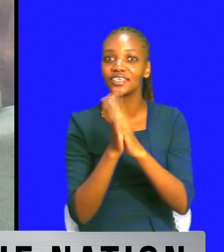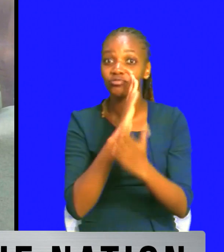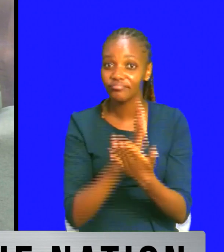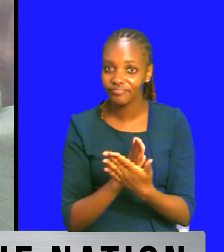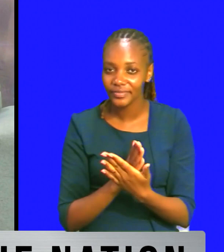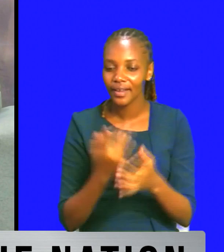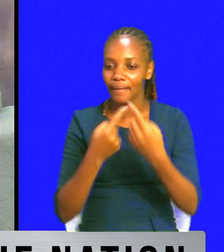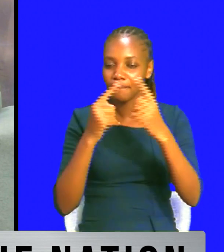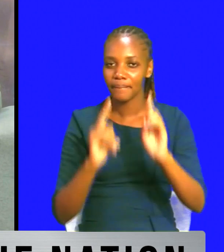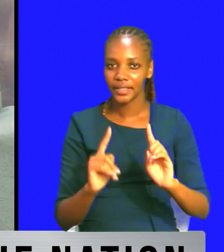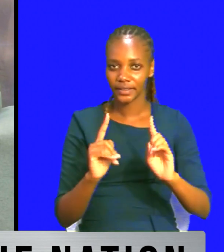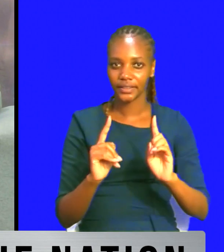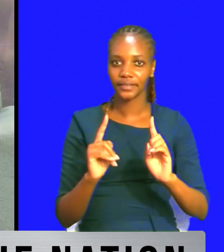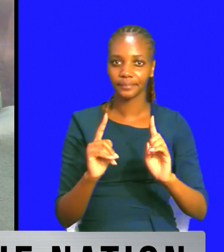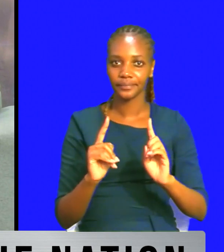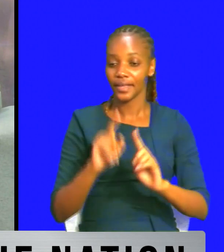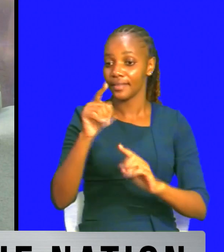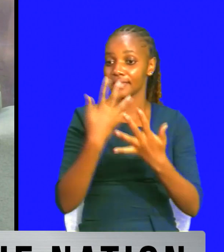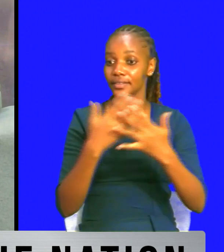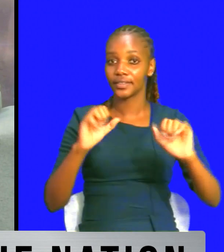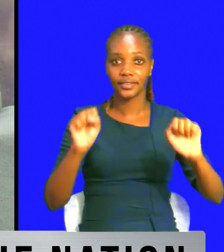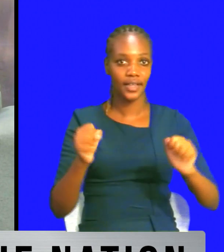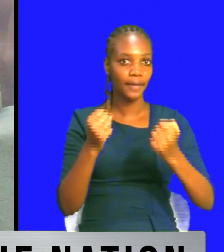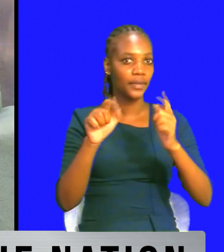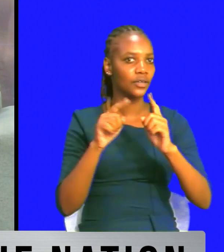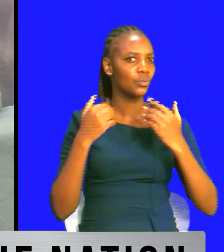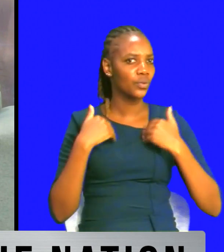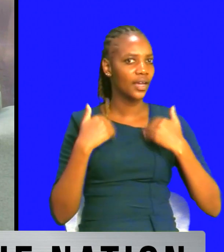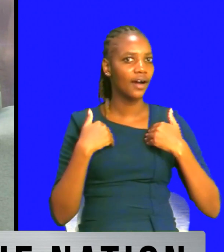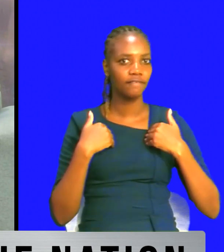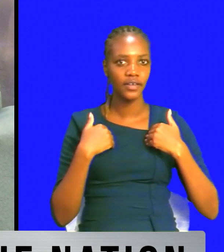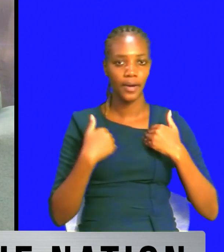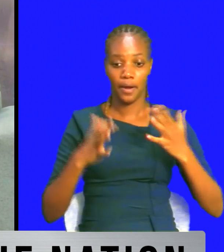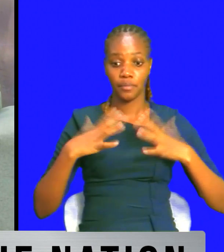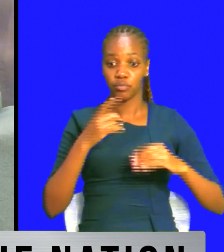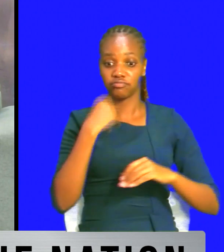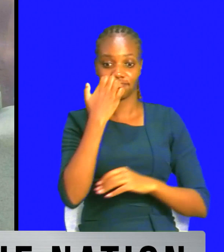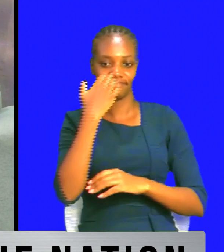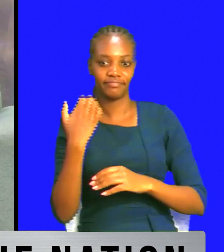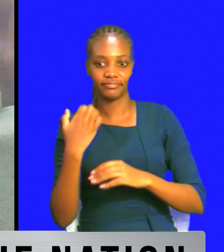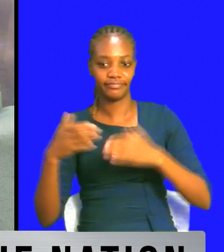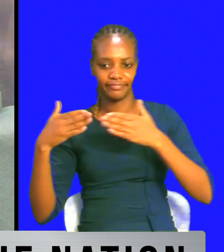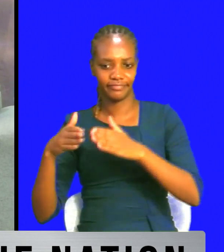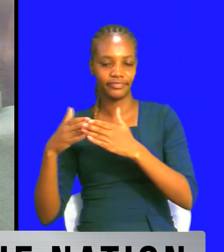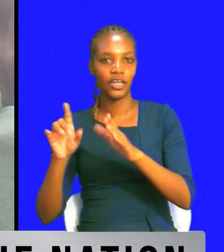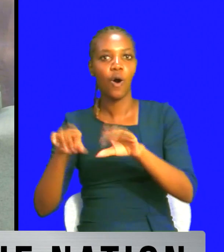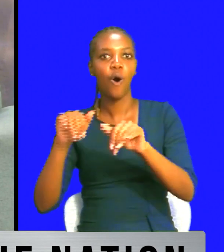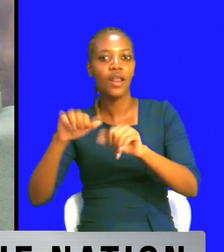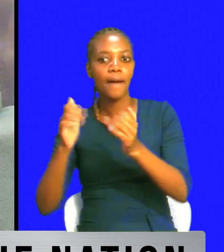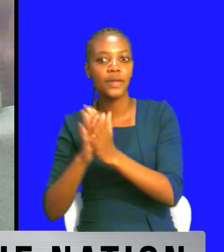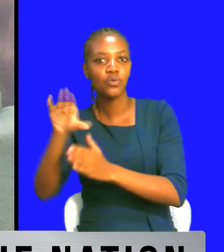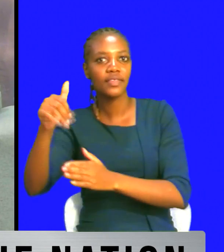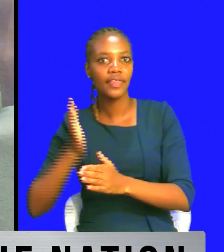Yes. But then these things happen. We've heard of even sex boycotts with women in some other I countries. remember that